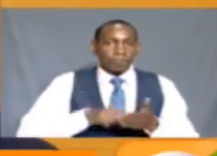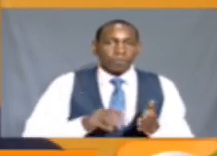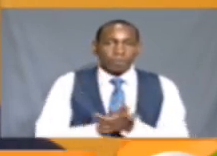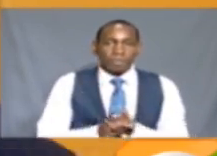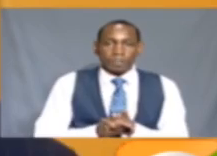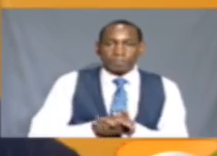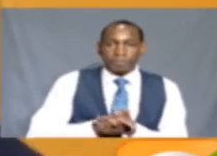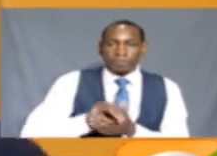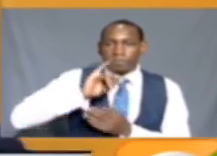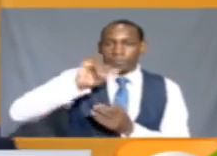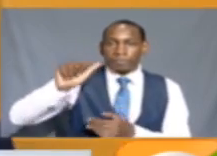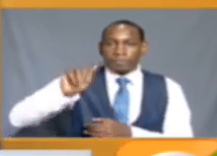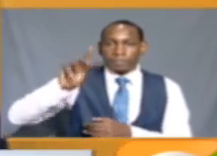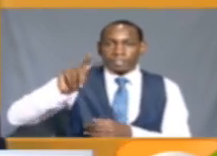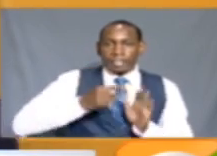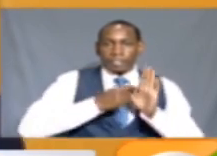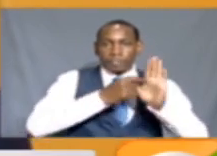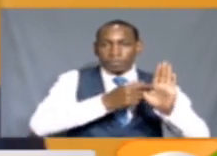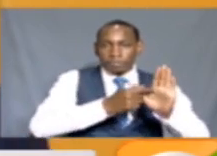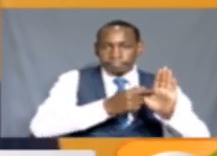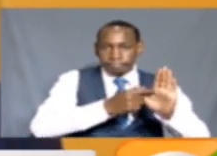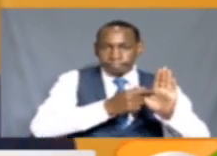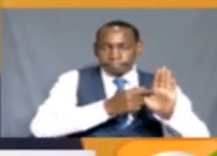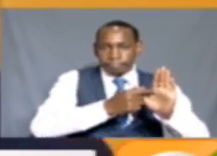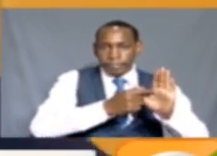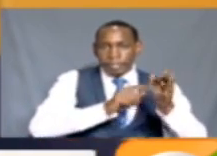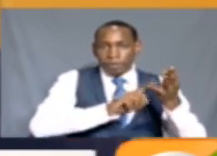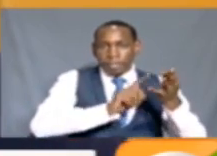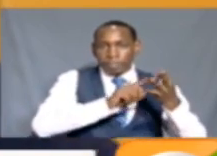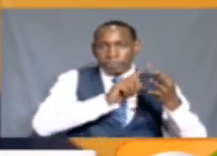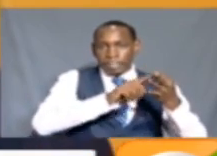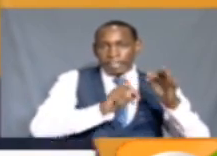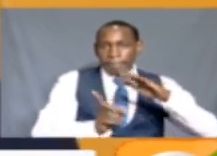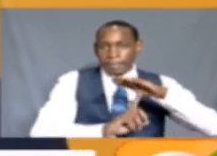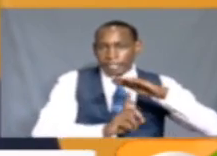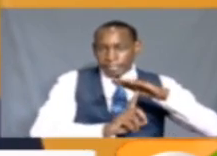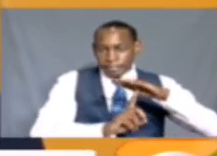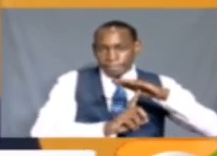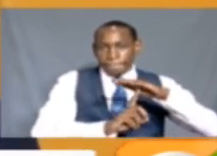has just taken you through. It's just three ministries